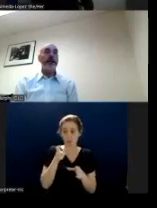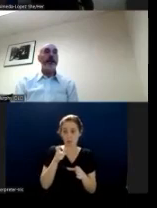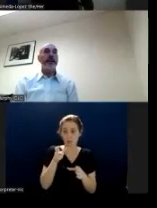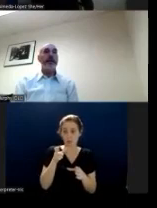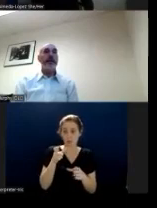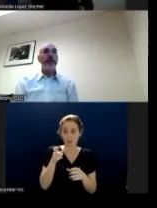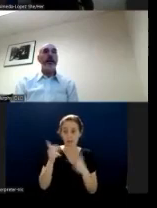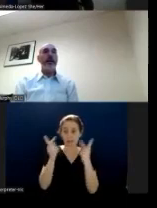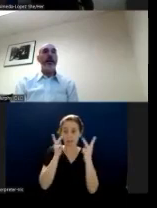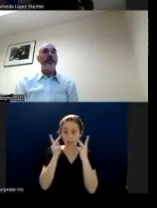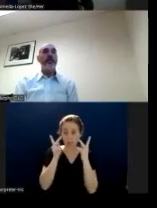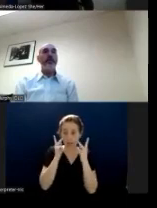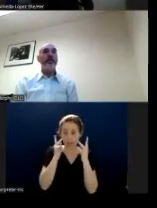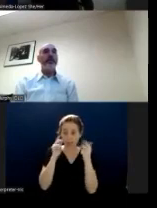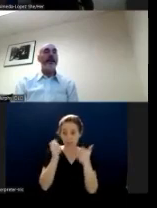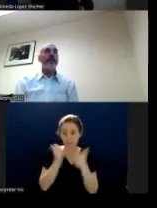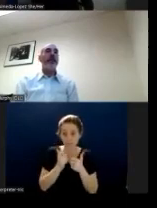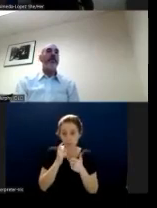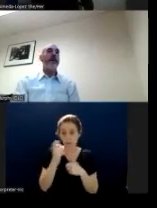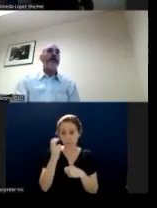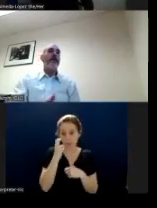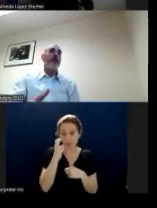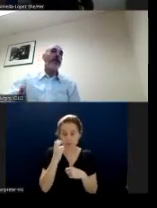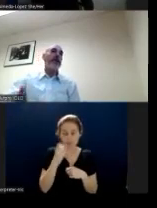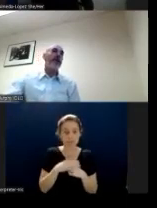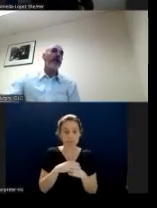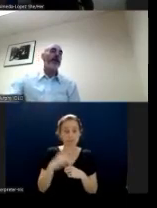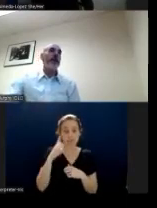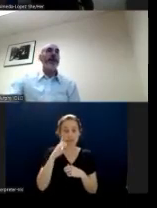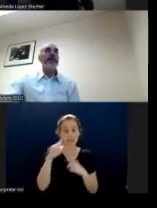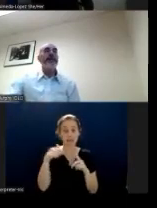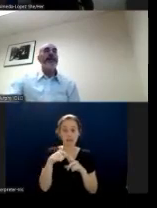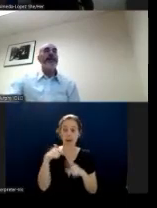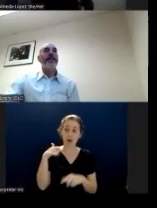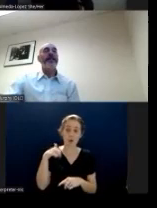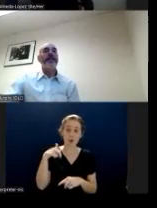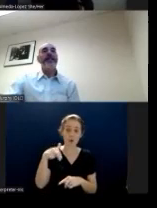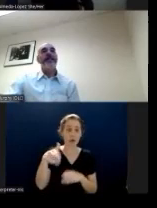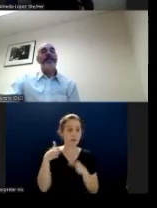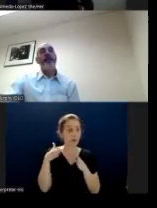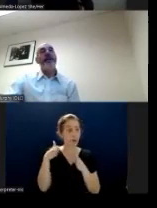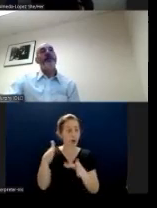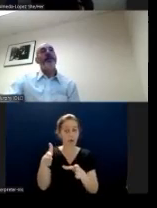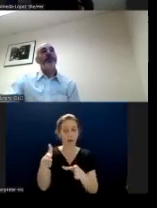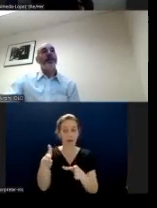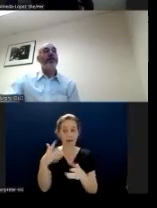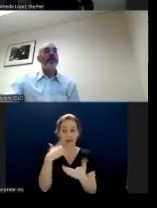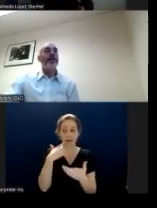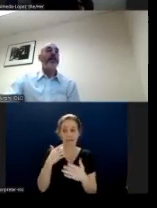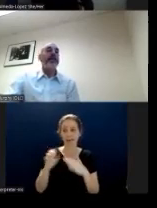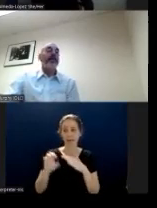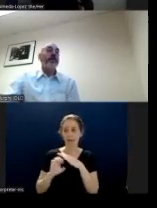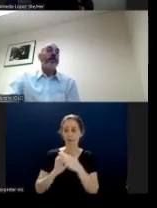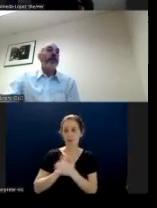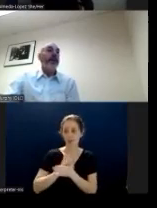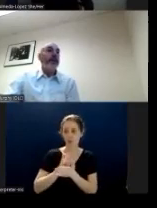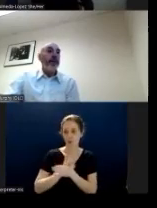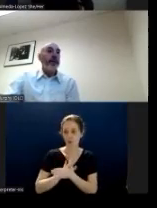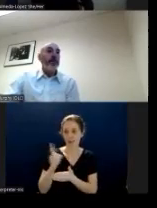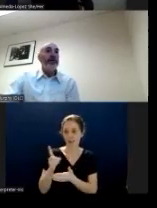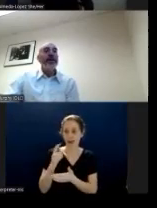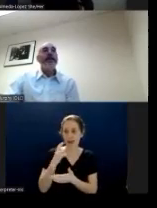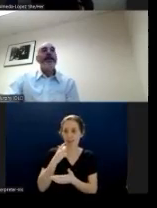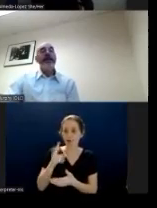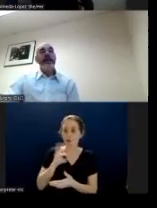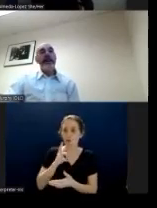impaired. So, think about you're walking through the hallway of an elementary school. There are going to be drinking